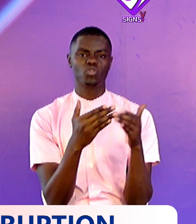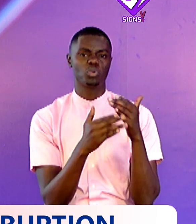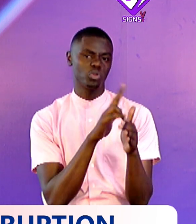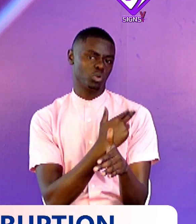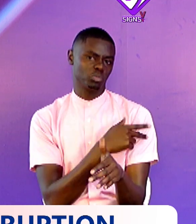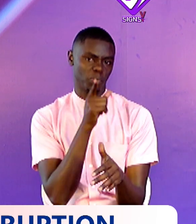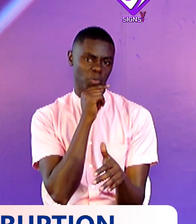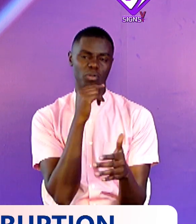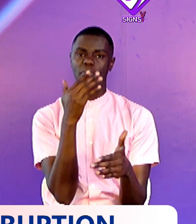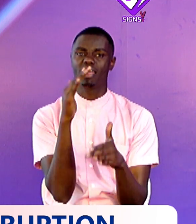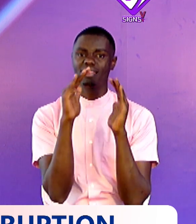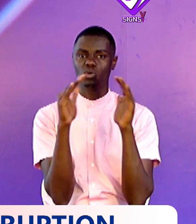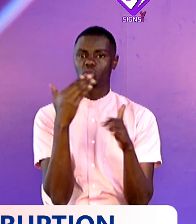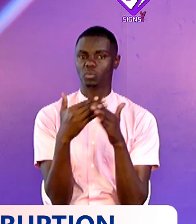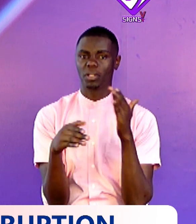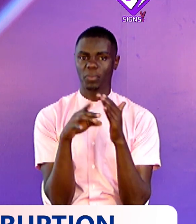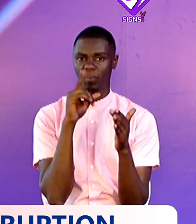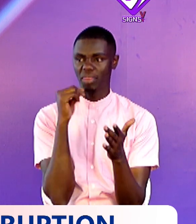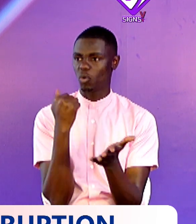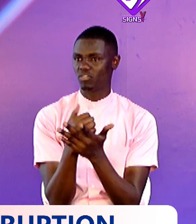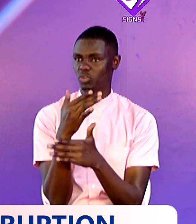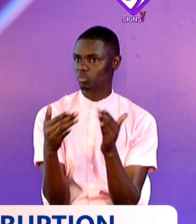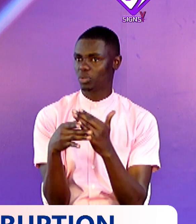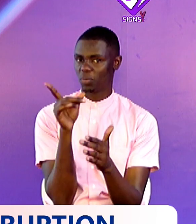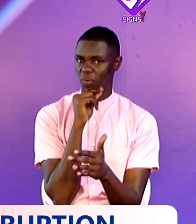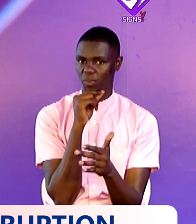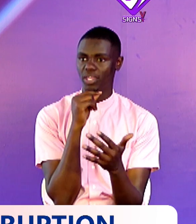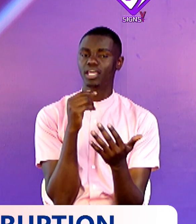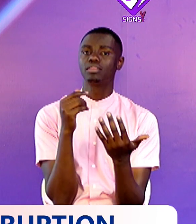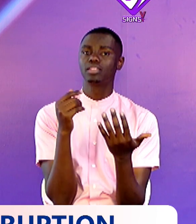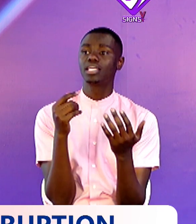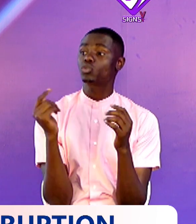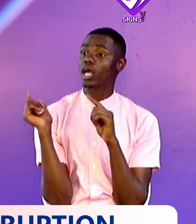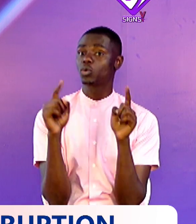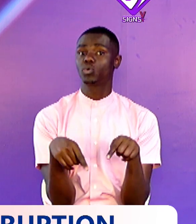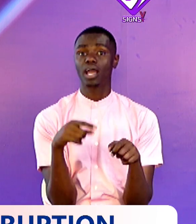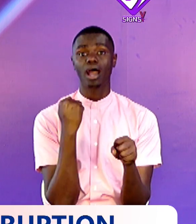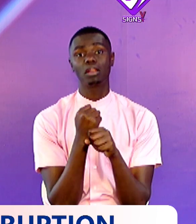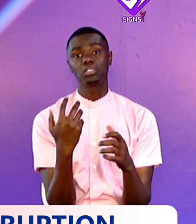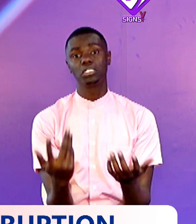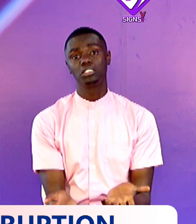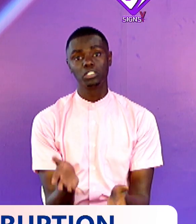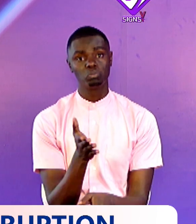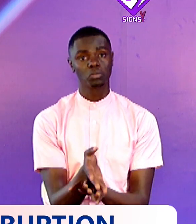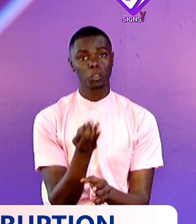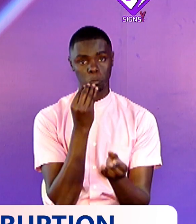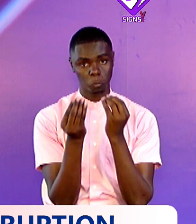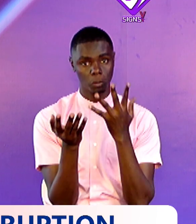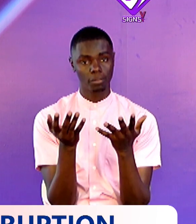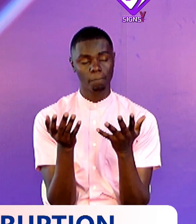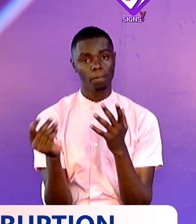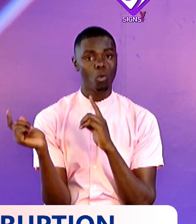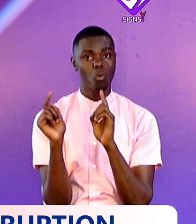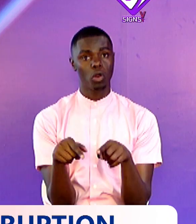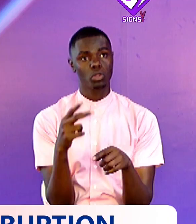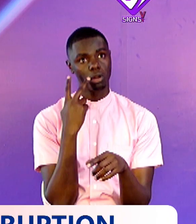the houses, the offices, the Right. predecessor, yeye akikuja anafanya kazi gani? So pale ndio wanakuja wanapata